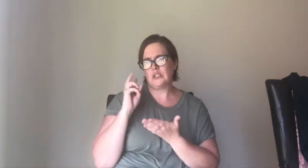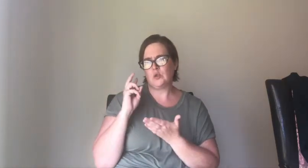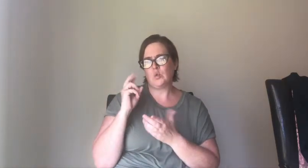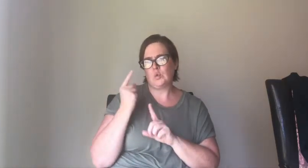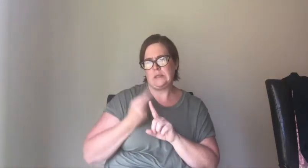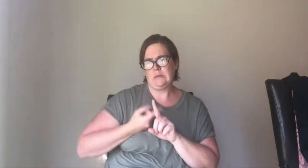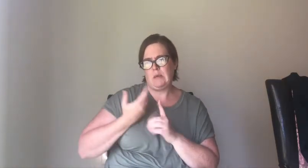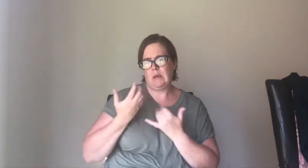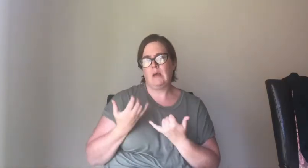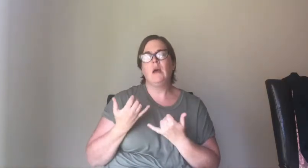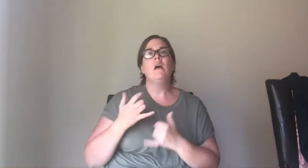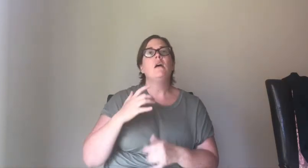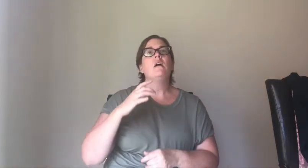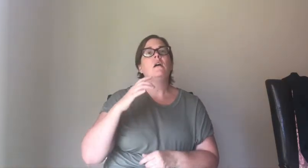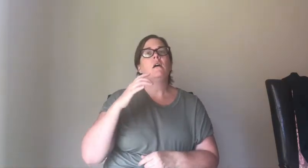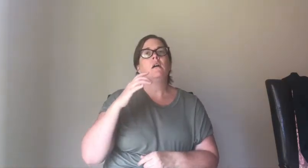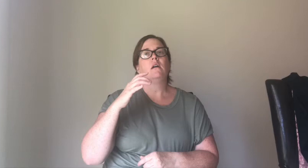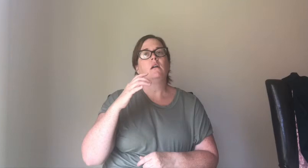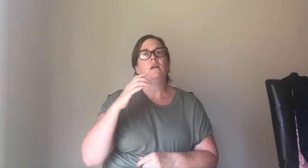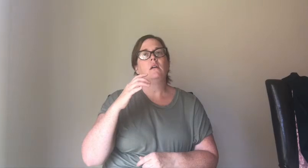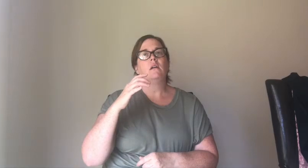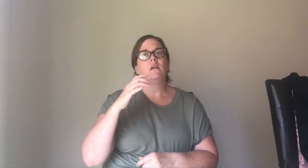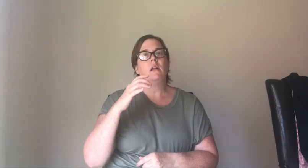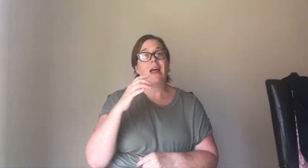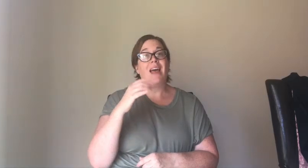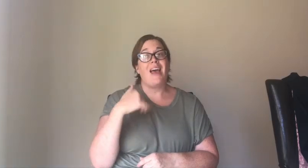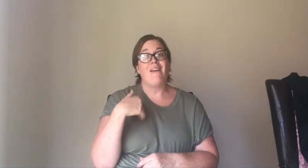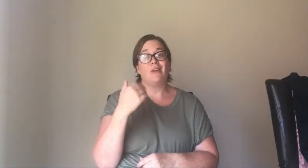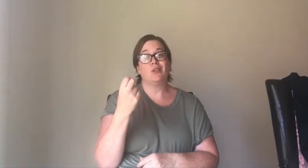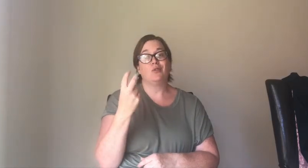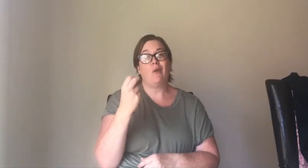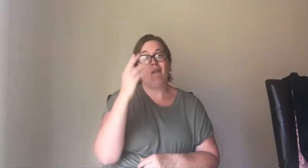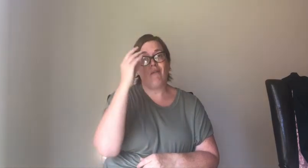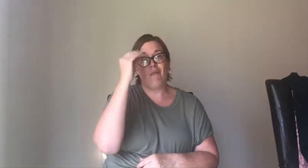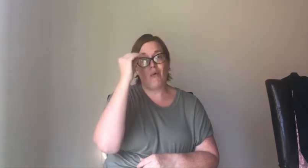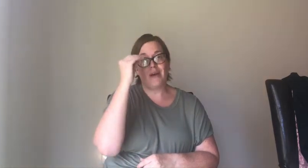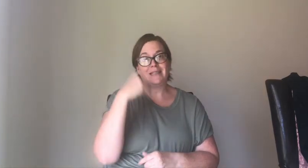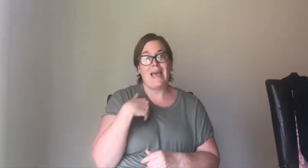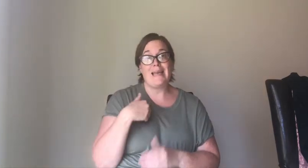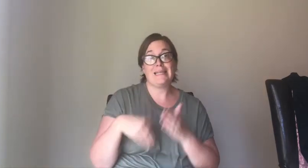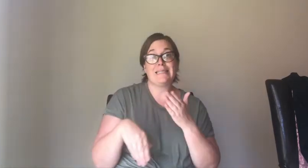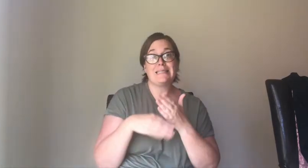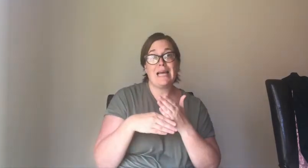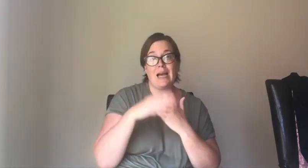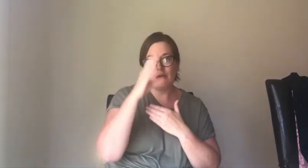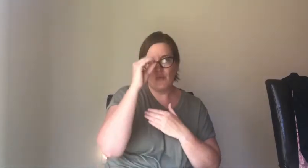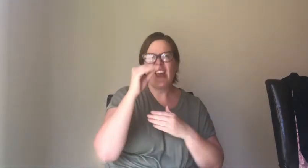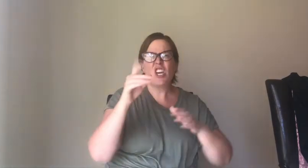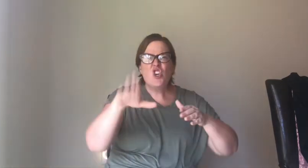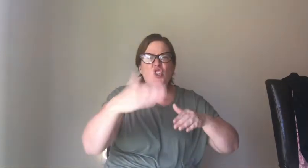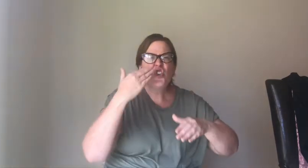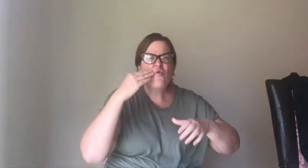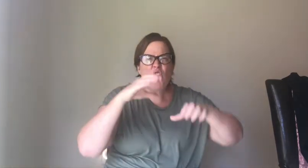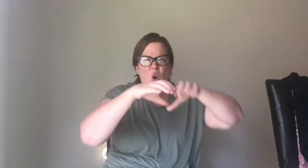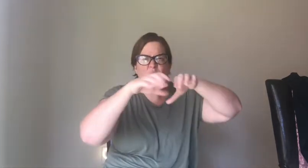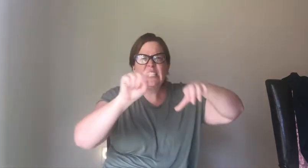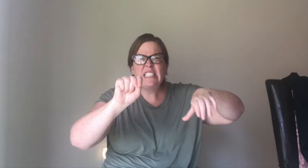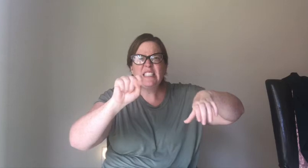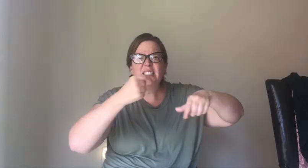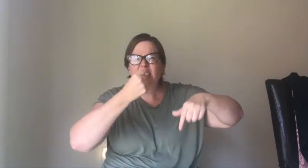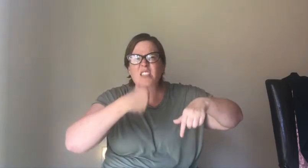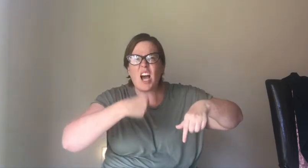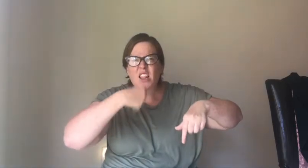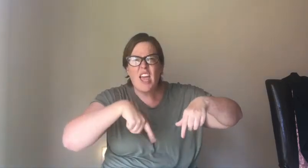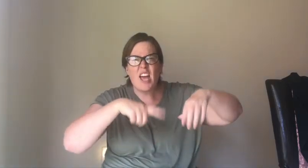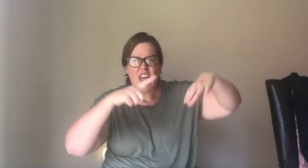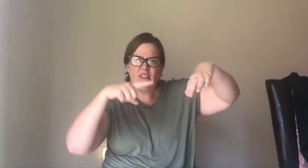Would anybody know that you're different just by the way that you live your life? How is God calling you to find that third way,